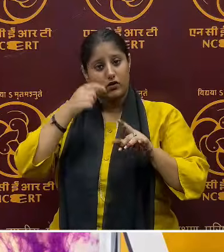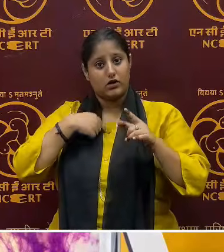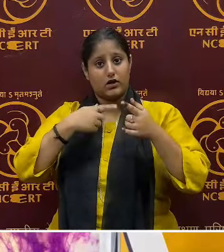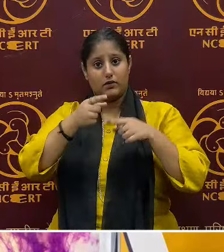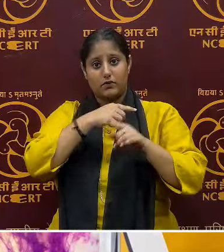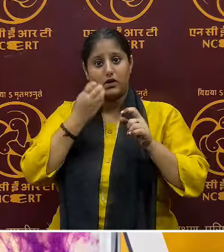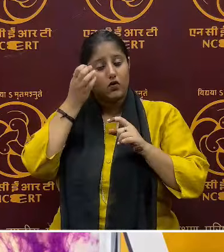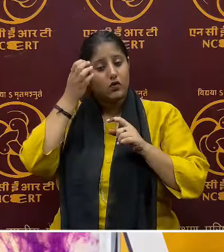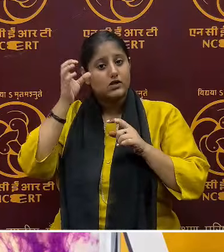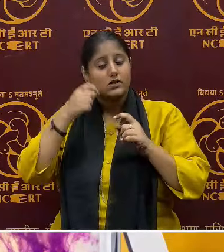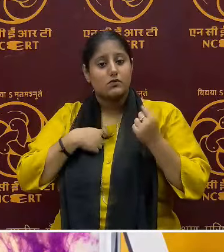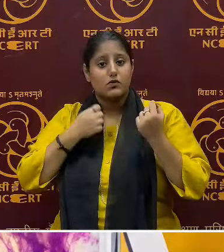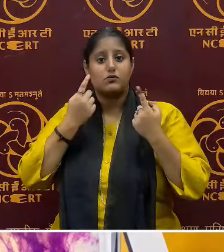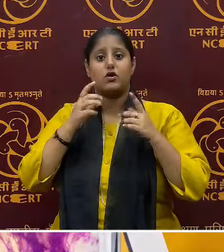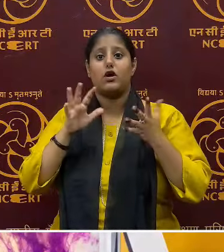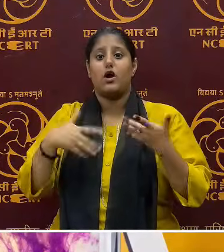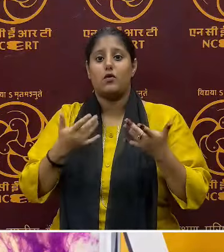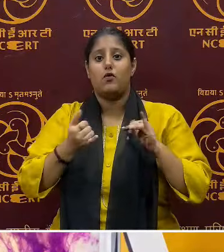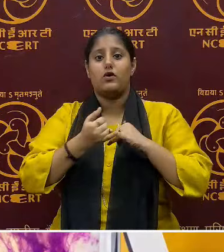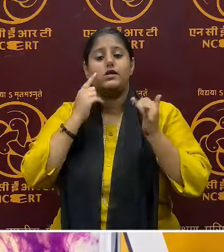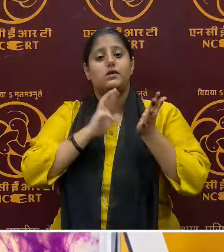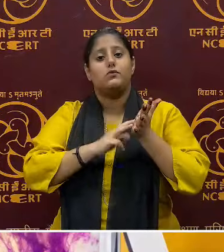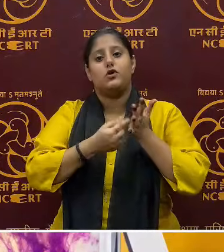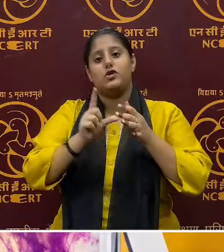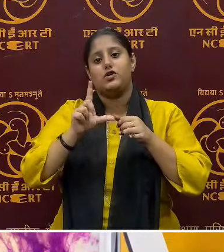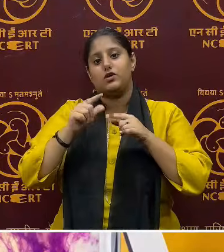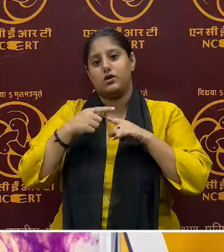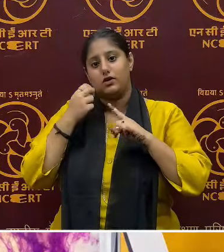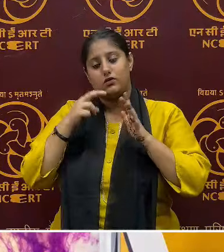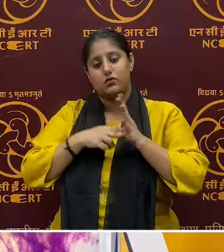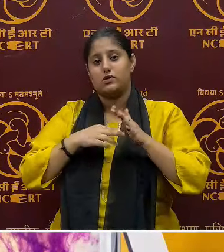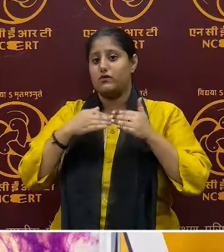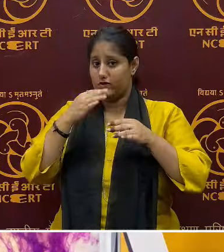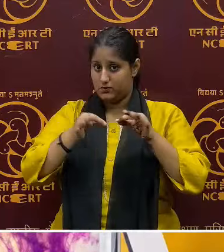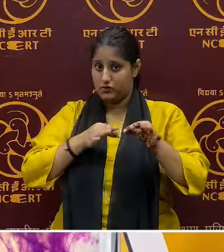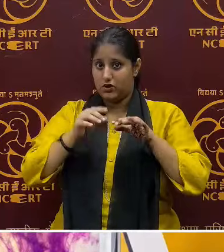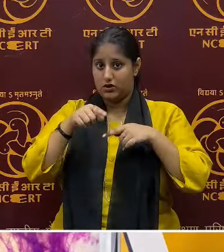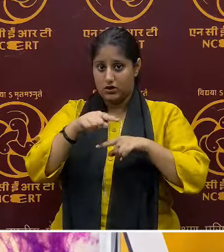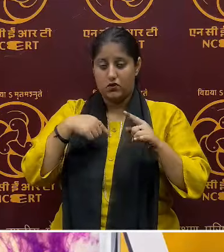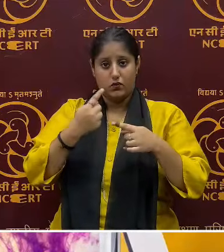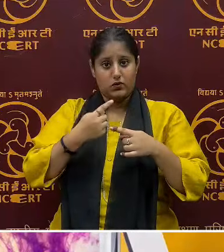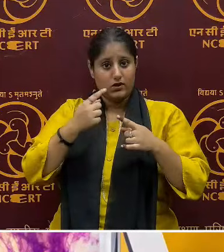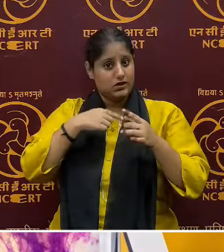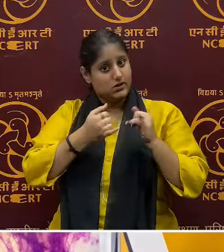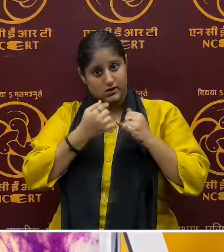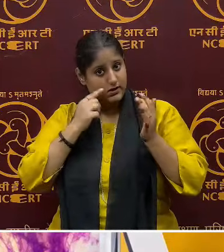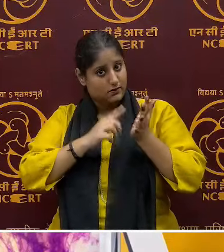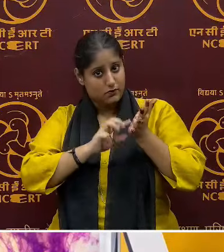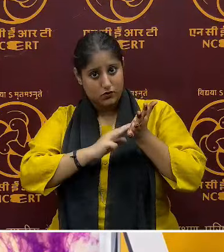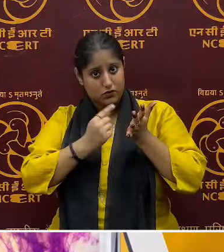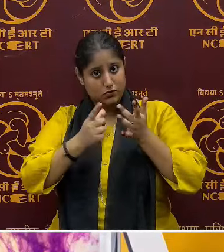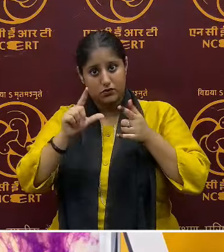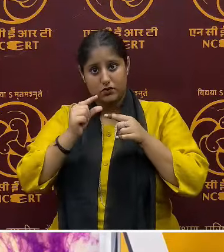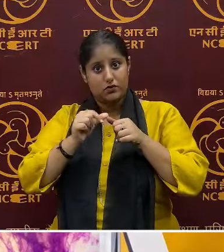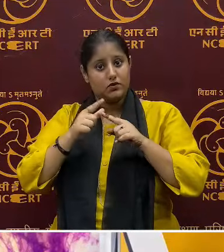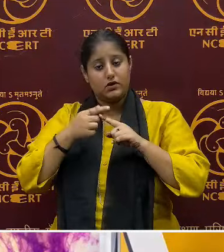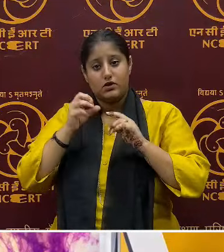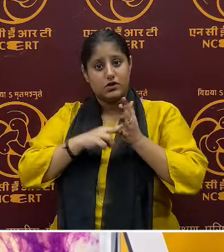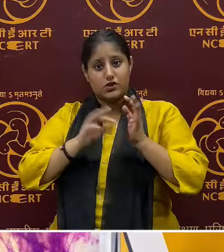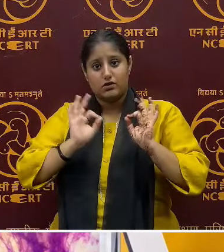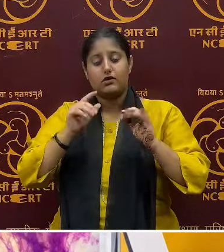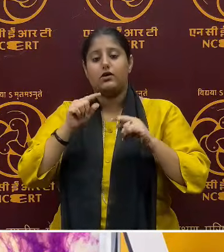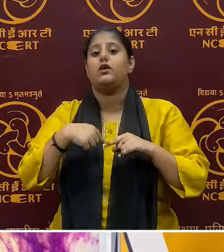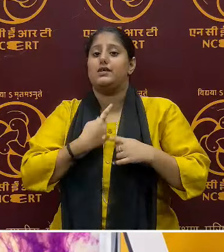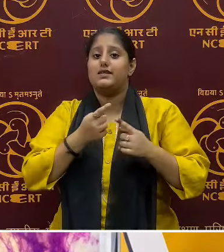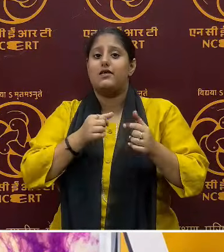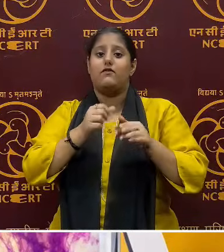concept first and then go for the simulation. And we are not just limited to performing simulation. There is assessment as well,